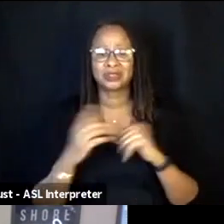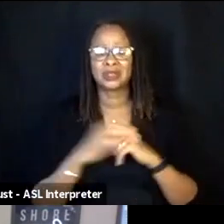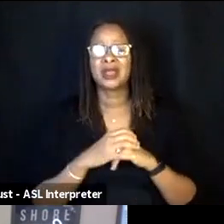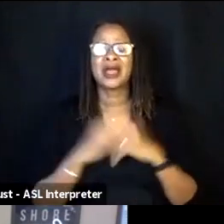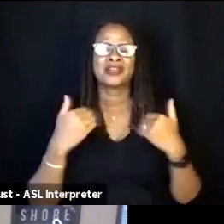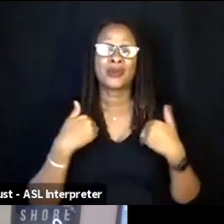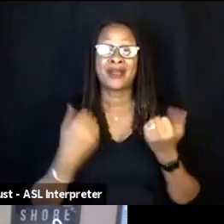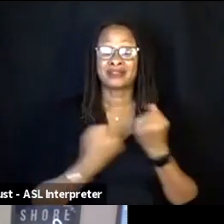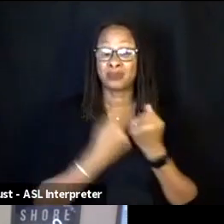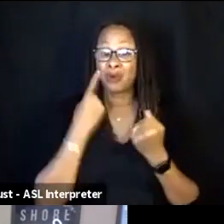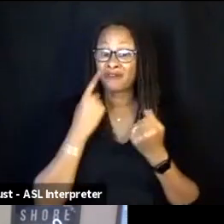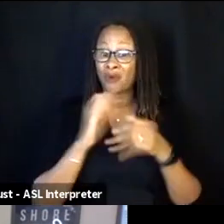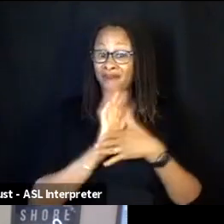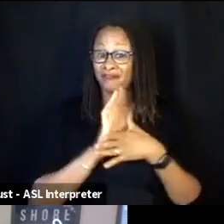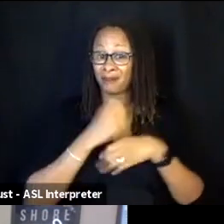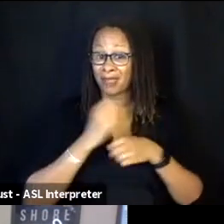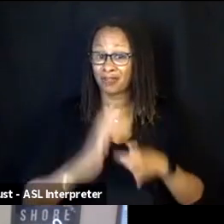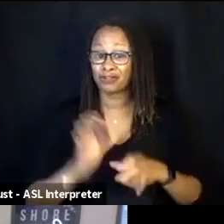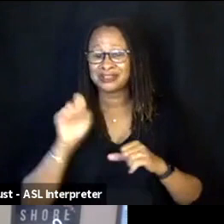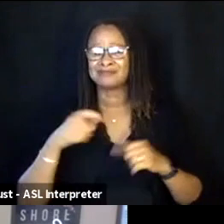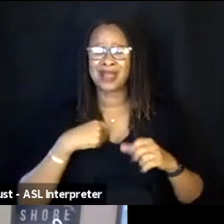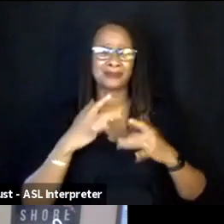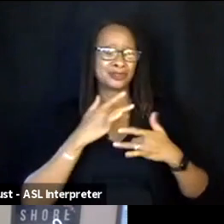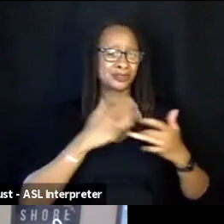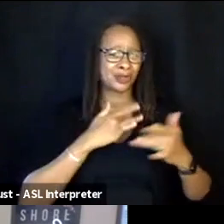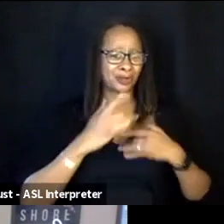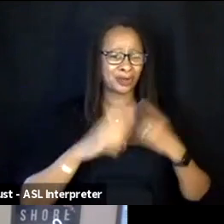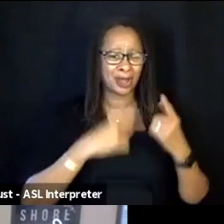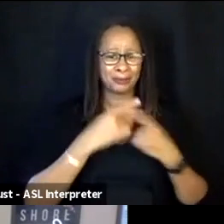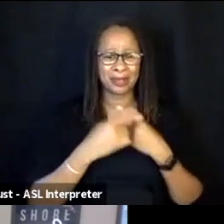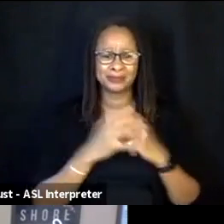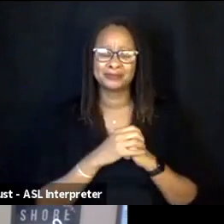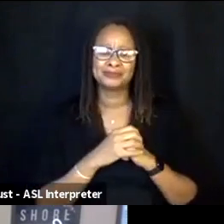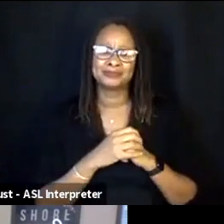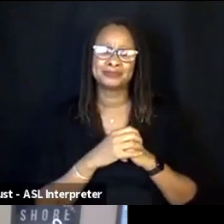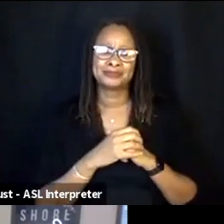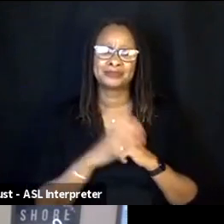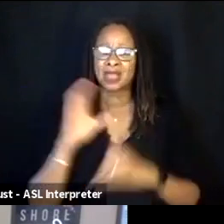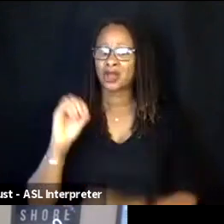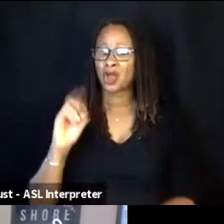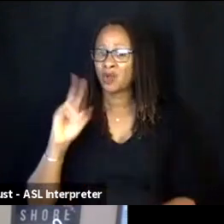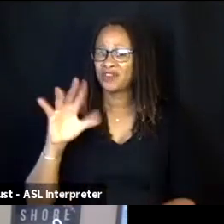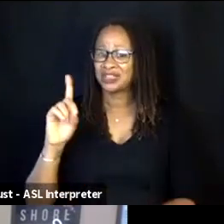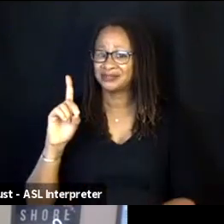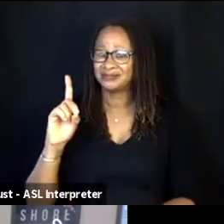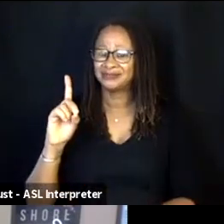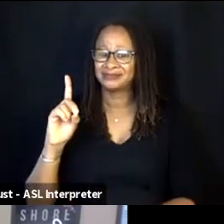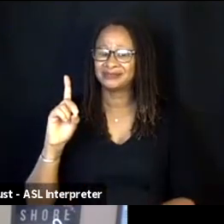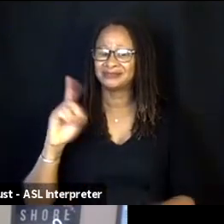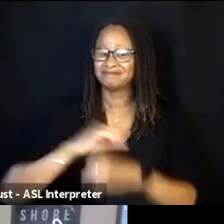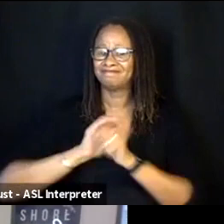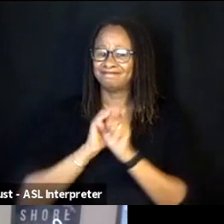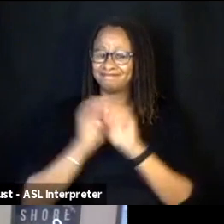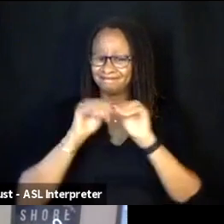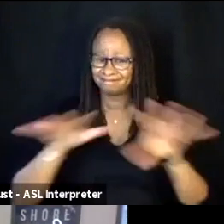for filmmakers. I do worry about the COVID and what